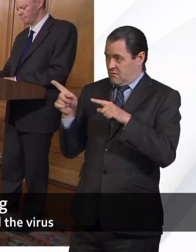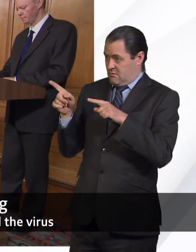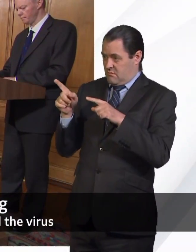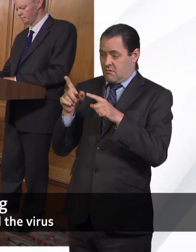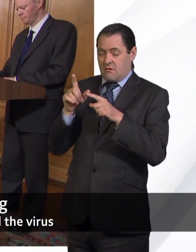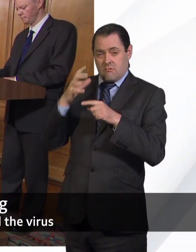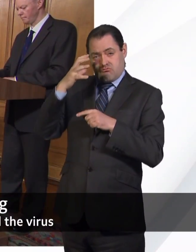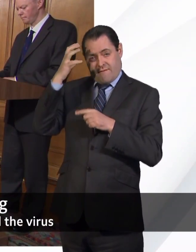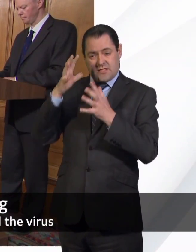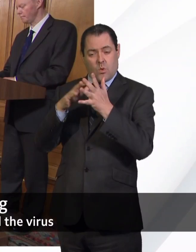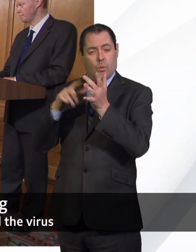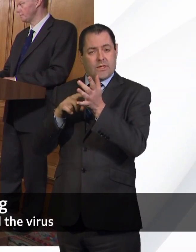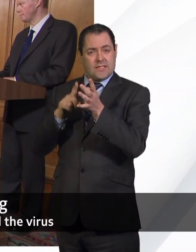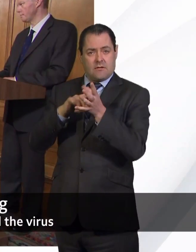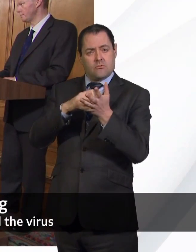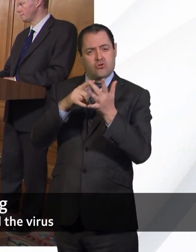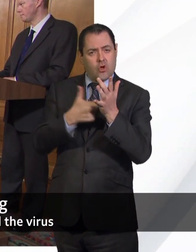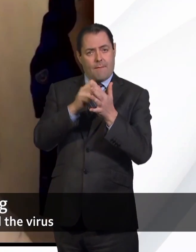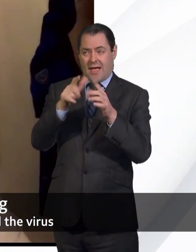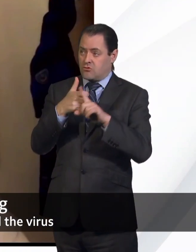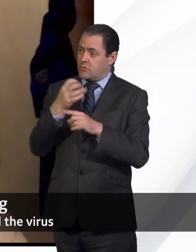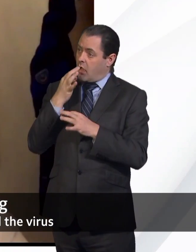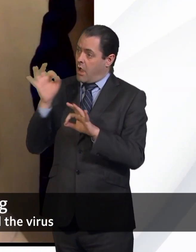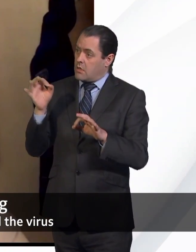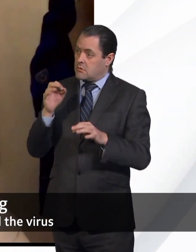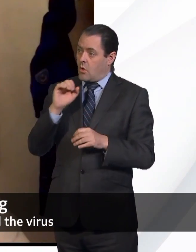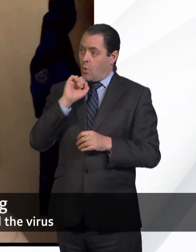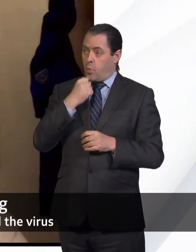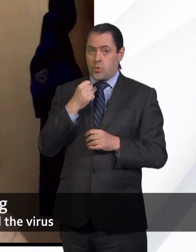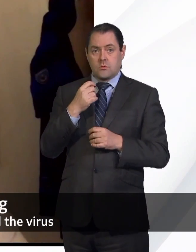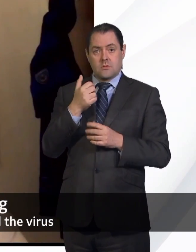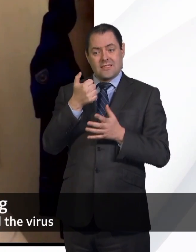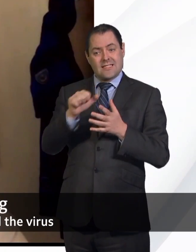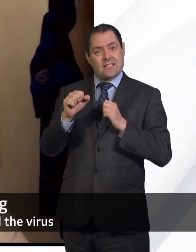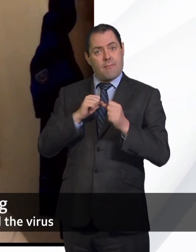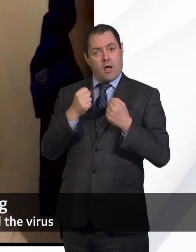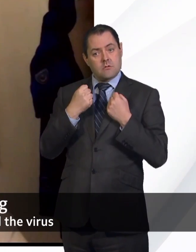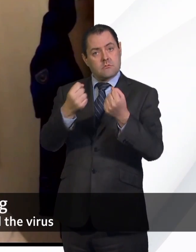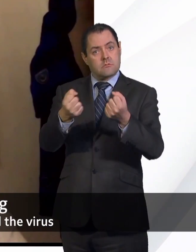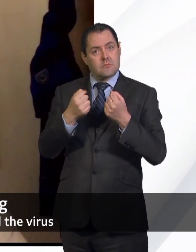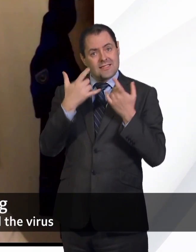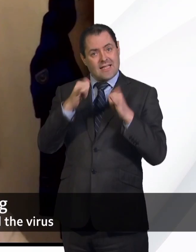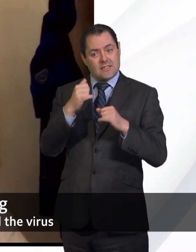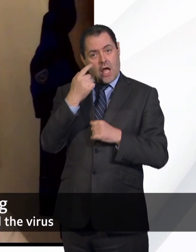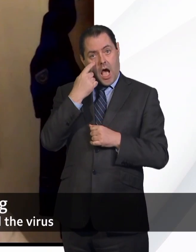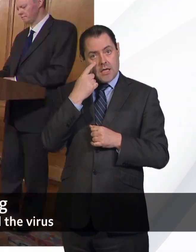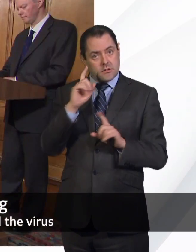Professor Whitty and Sir Patrick, would you advise motorists to go on a 60-mile round trip to test their eyesight?